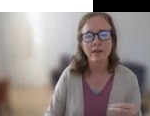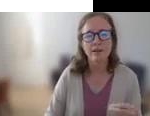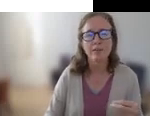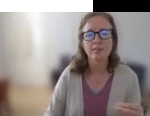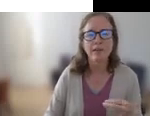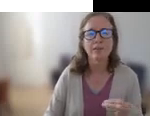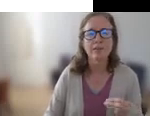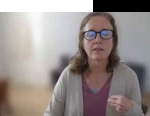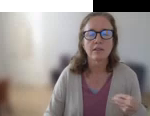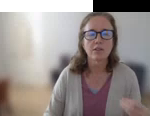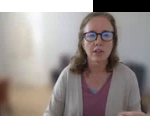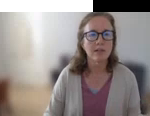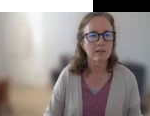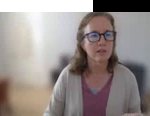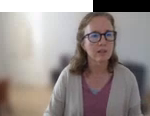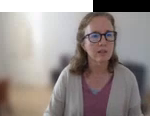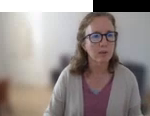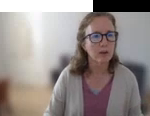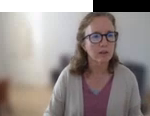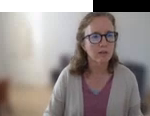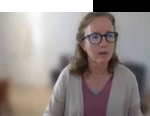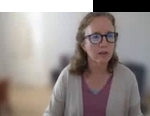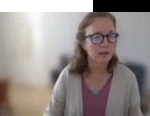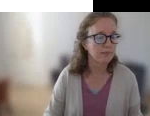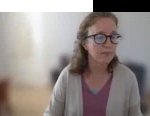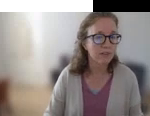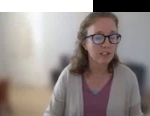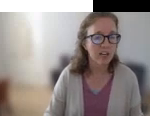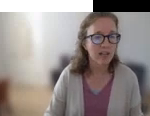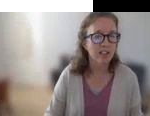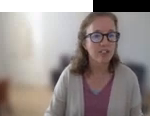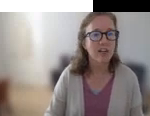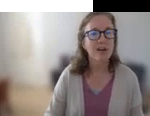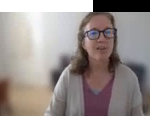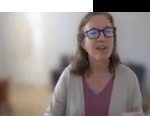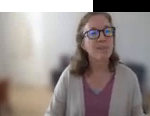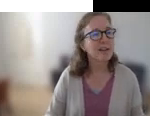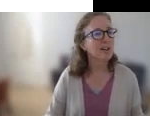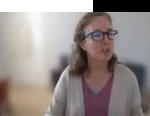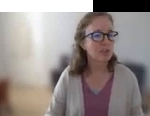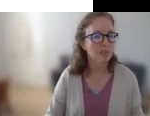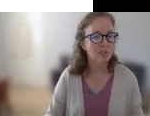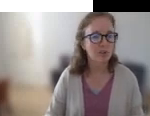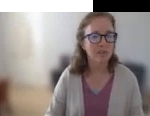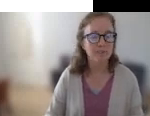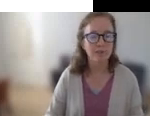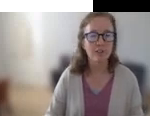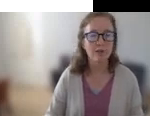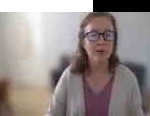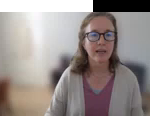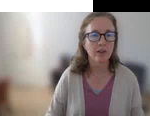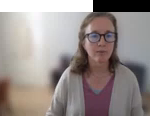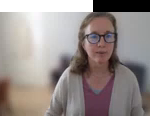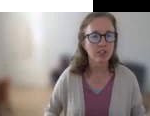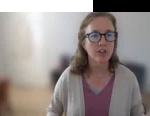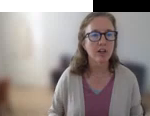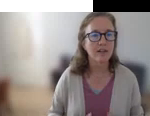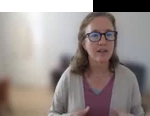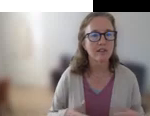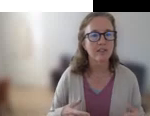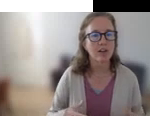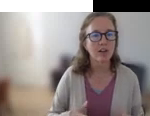that makes the learning process a little more of a challenge, but they may not choose to disclose it. And so by